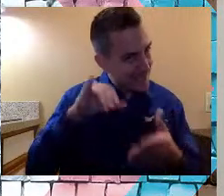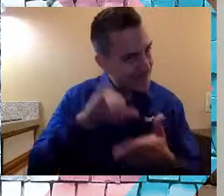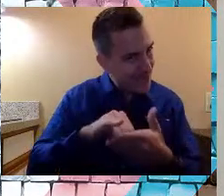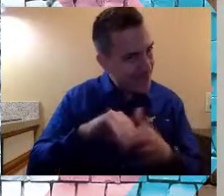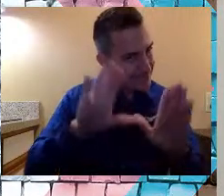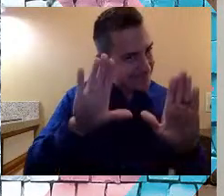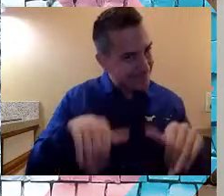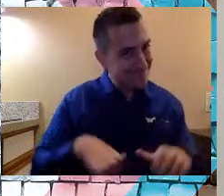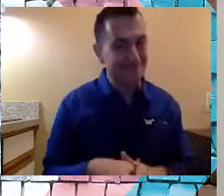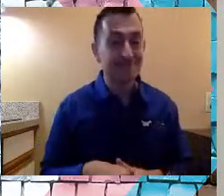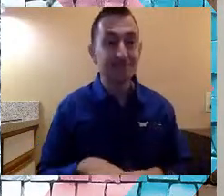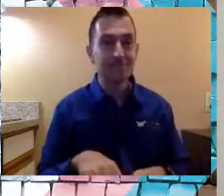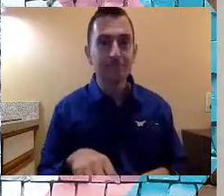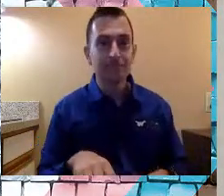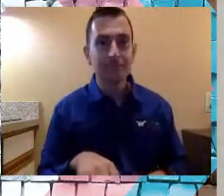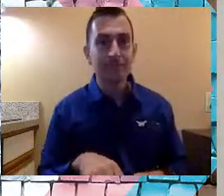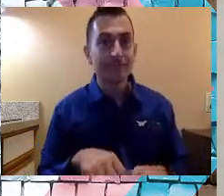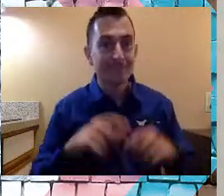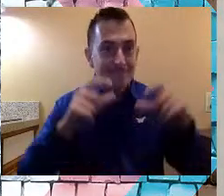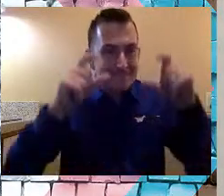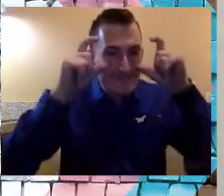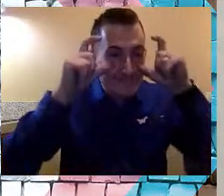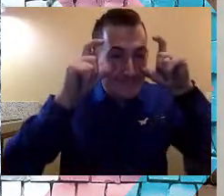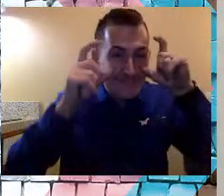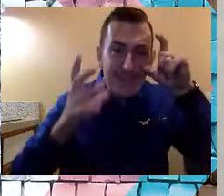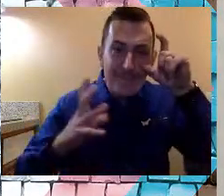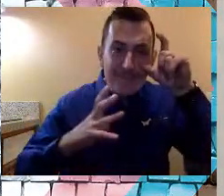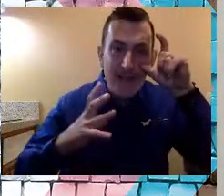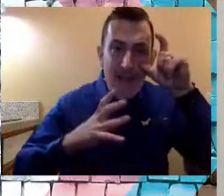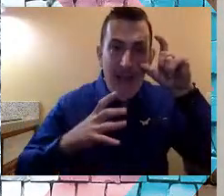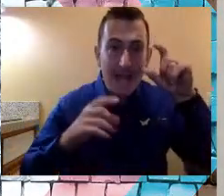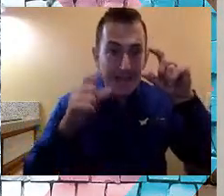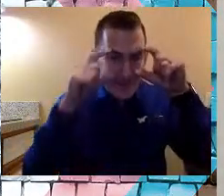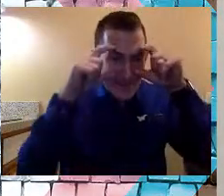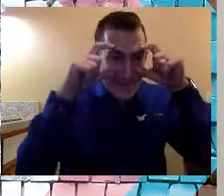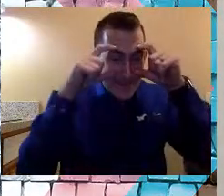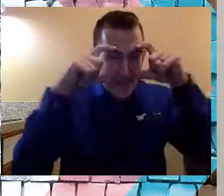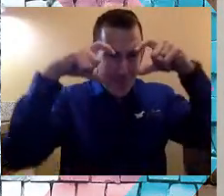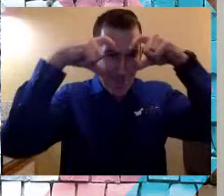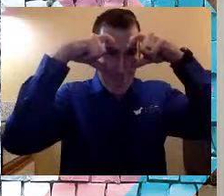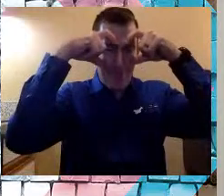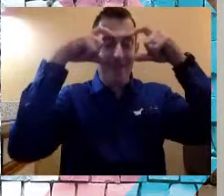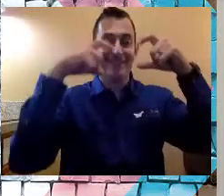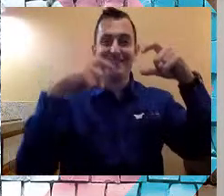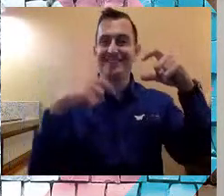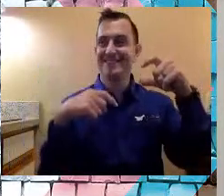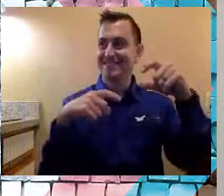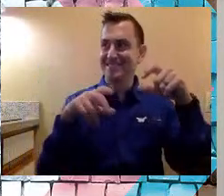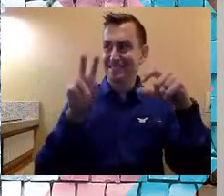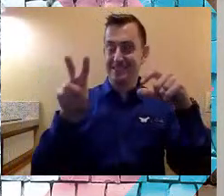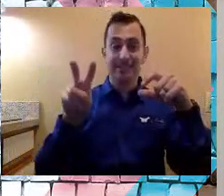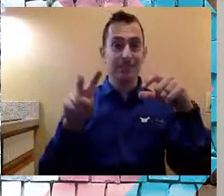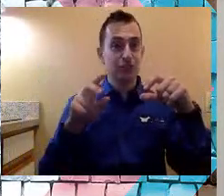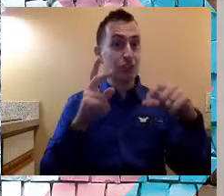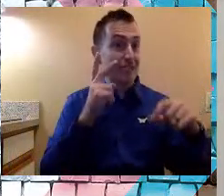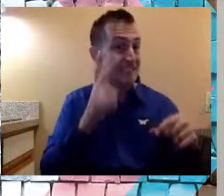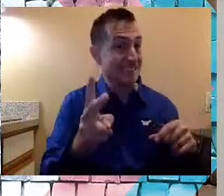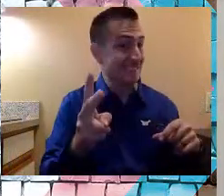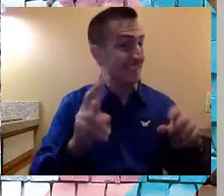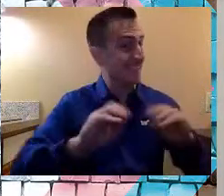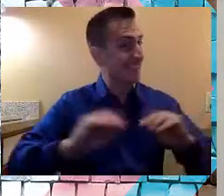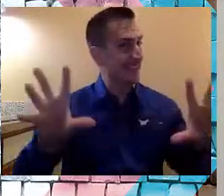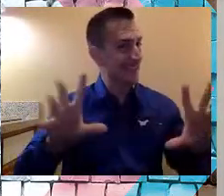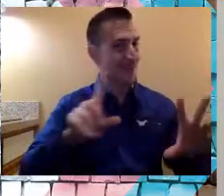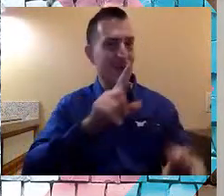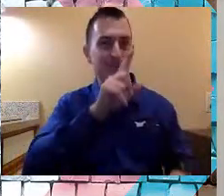It's okay to wear glasses. Look at those big glasses. Oh, I bet she can see real good.